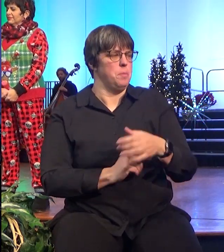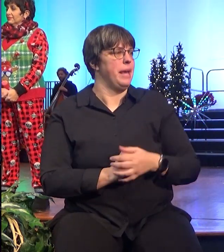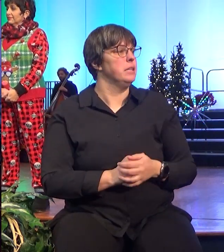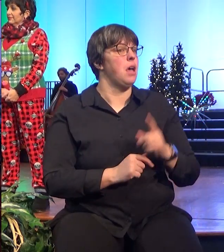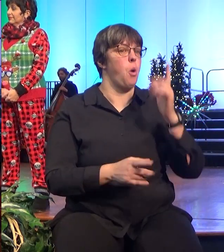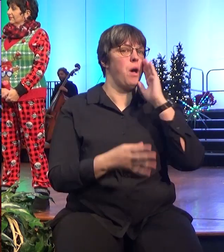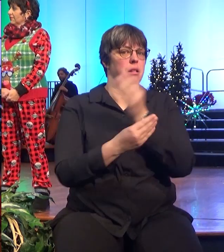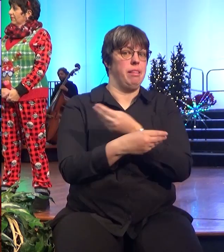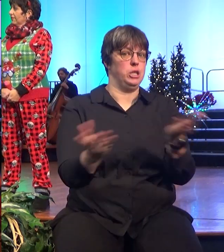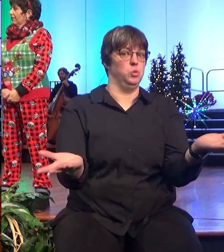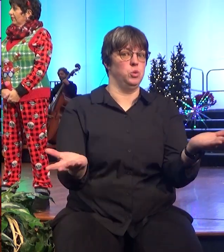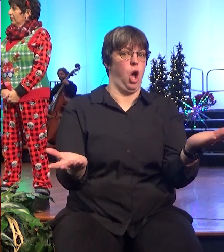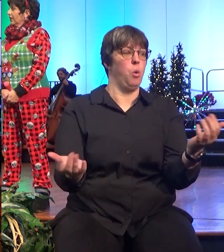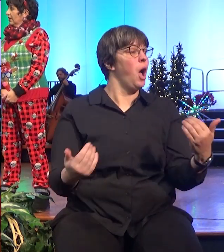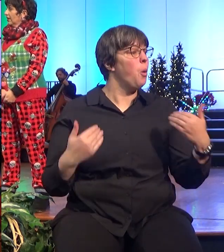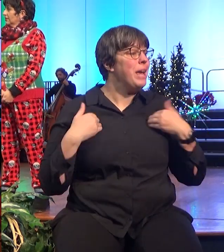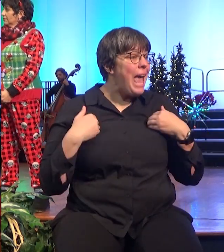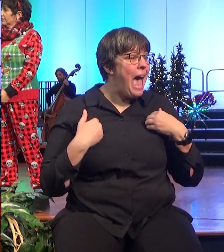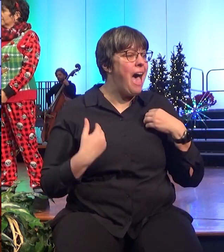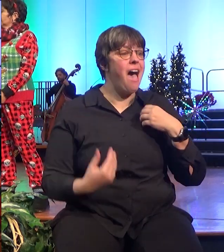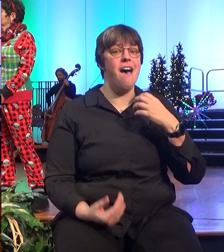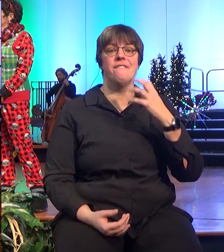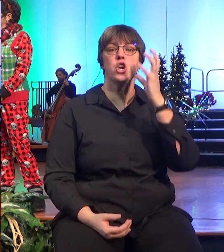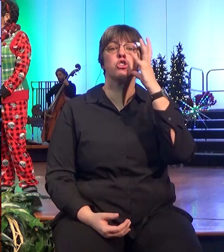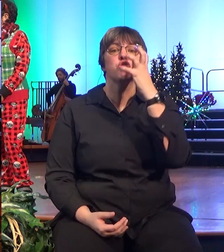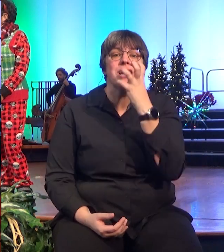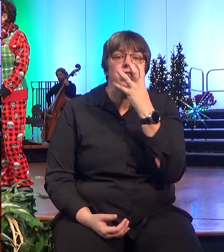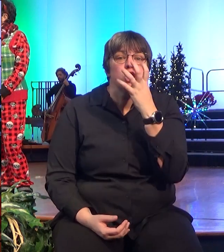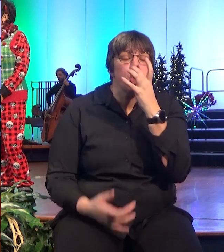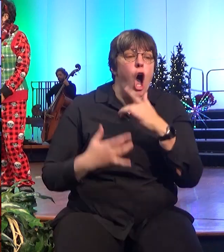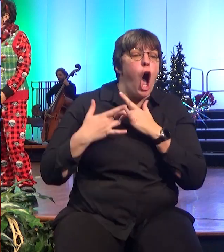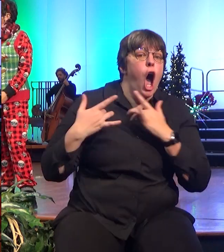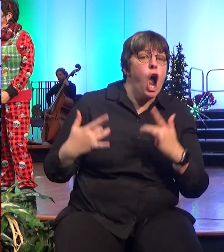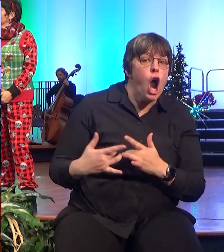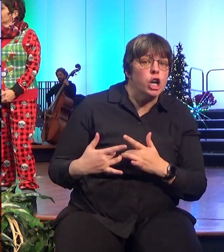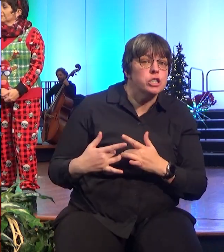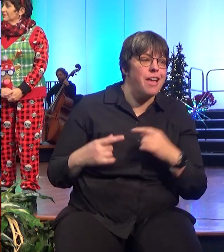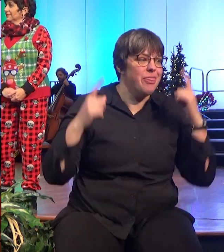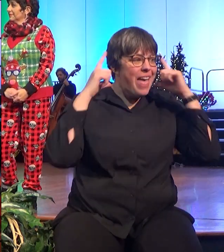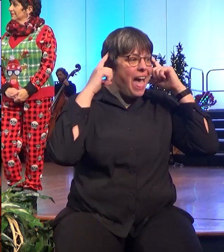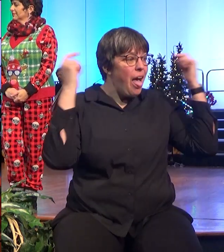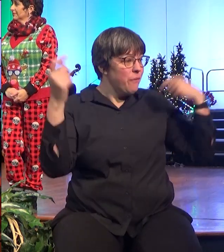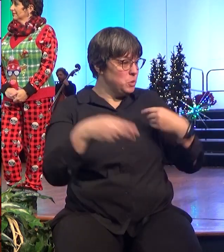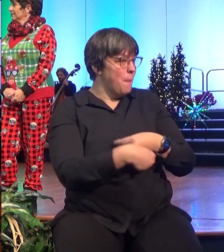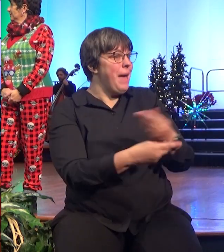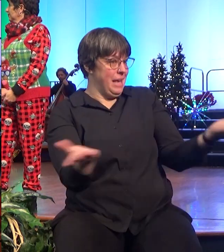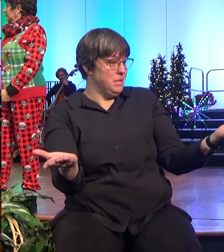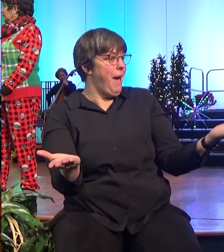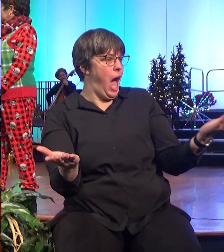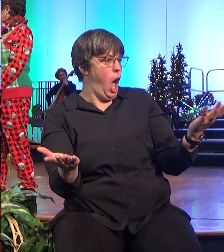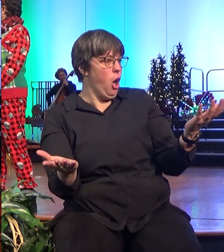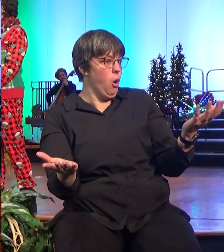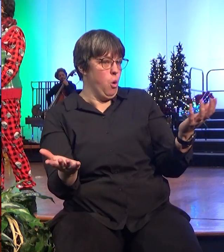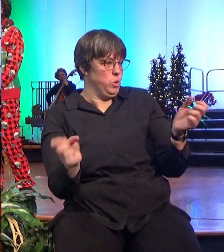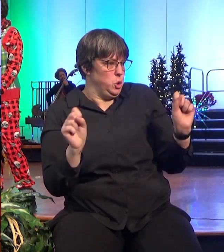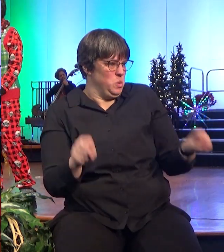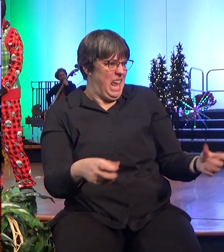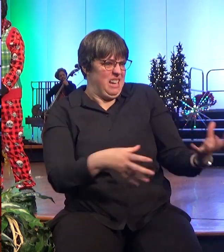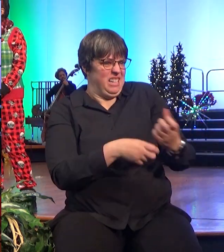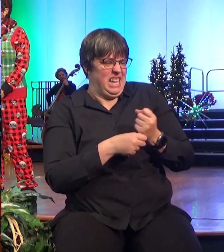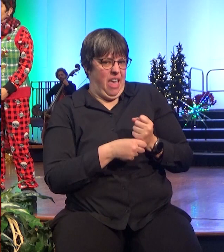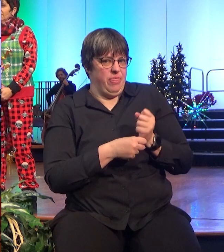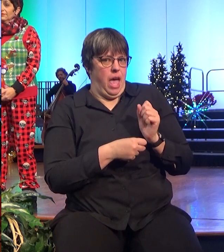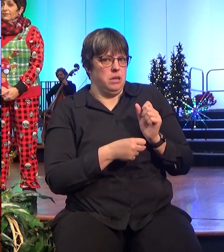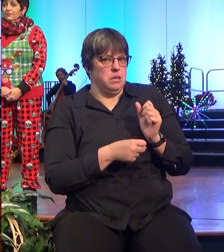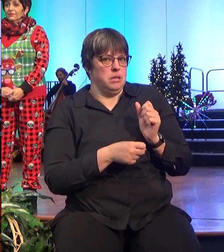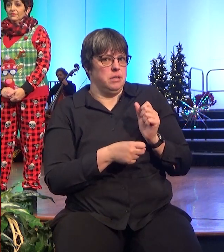things. We have Grinch hearts for everybody. Out at the door, there'll be elves who will give you Grinch hearts. And so you put those